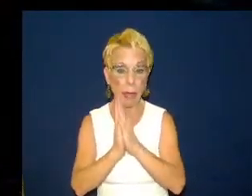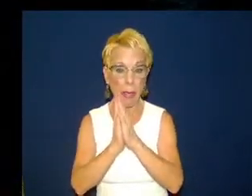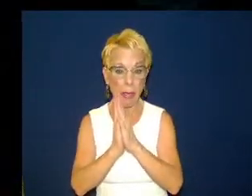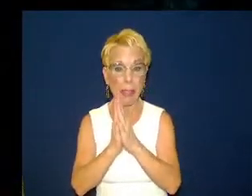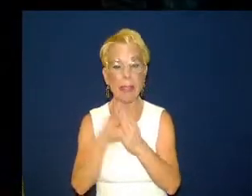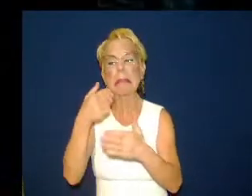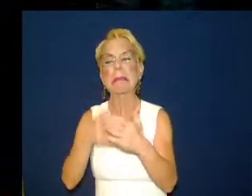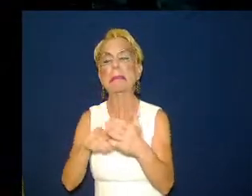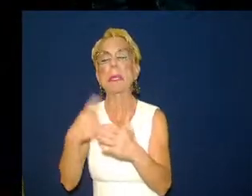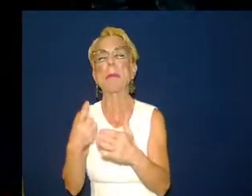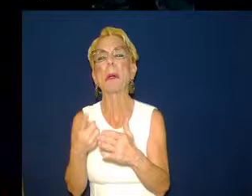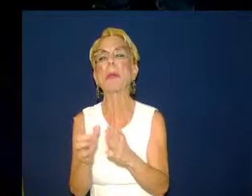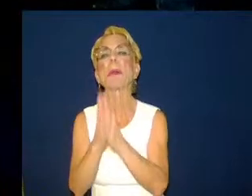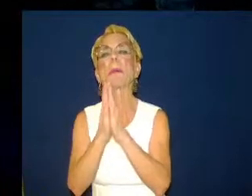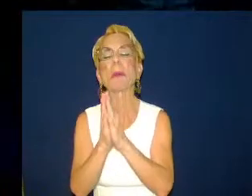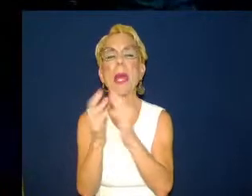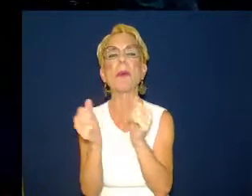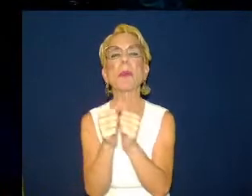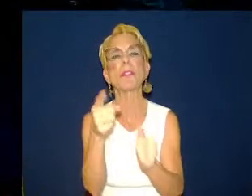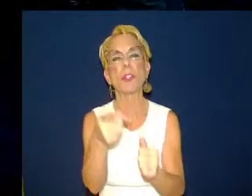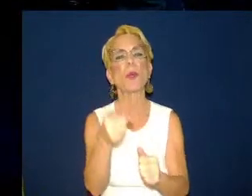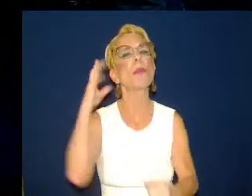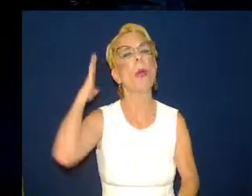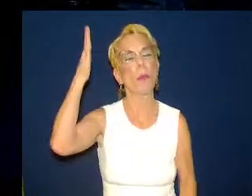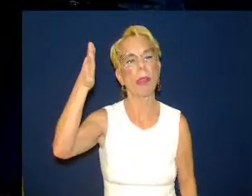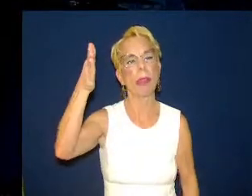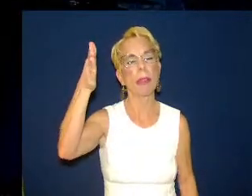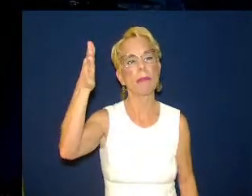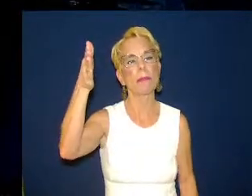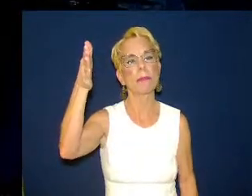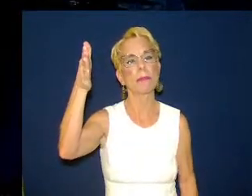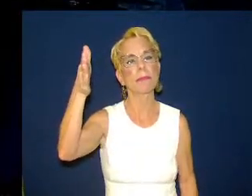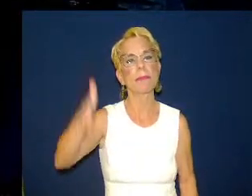pray. Amen. Let's all stand this morning. And let's